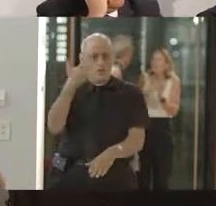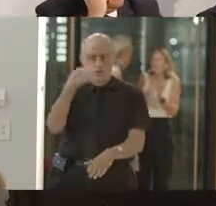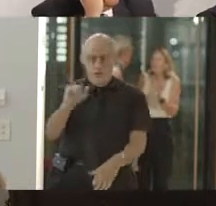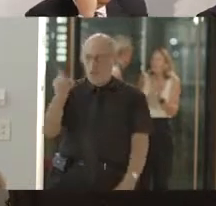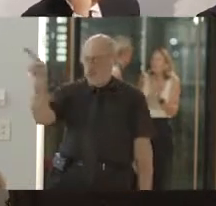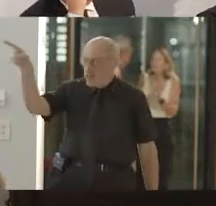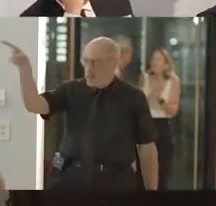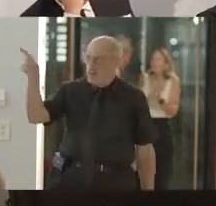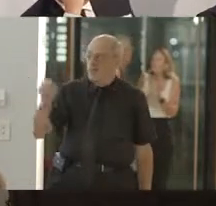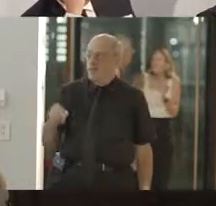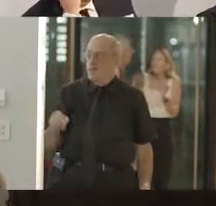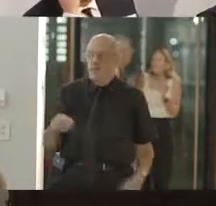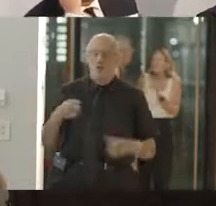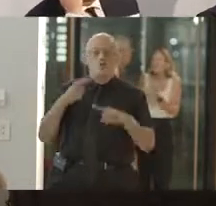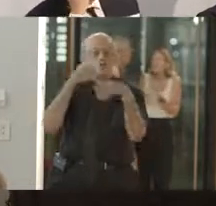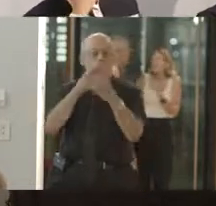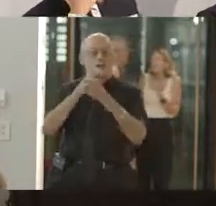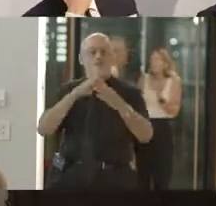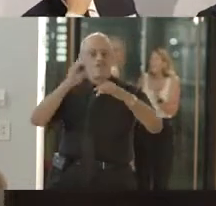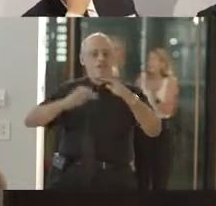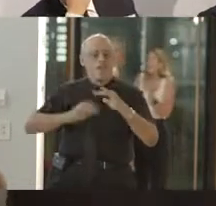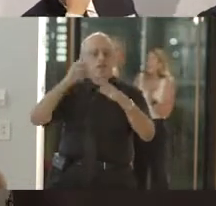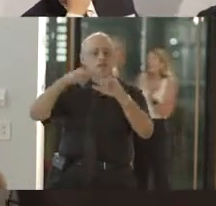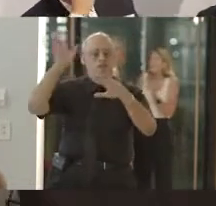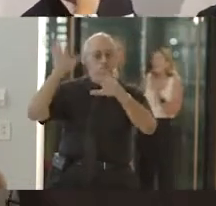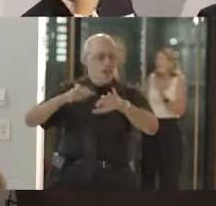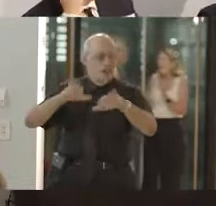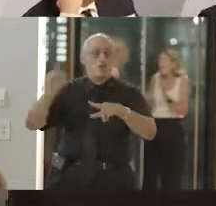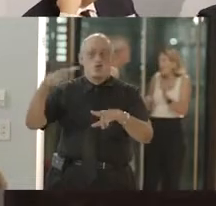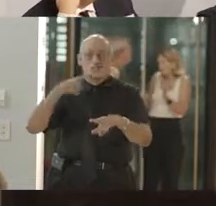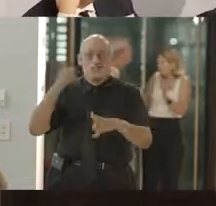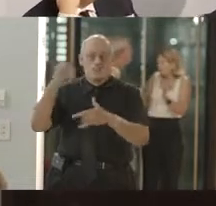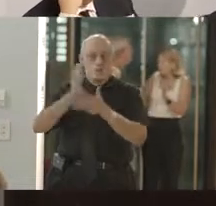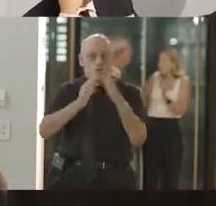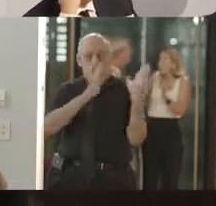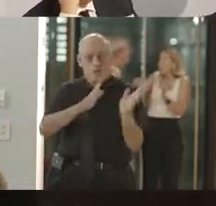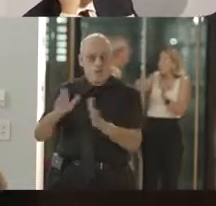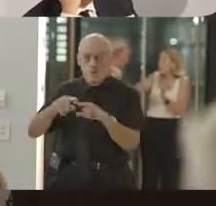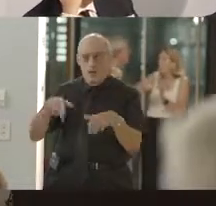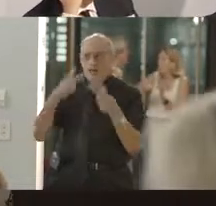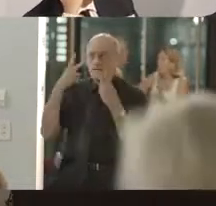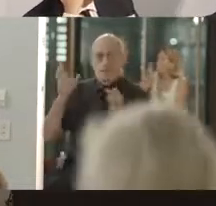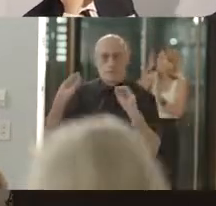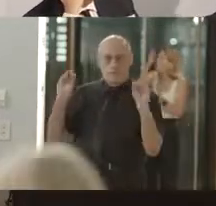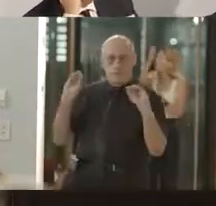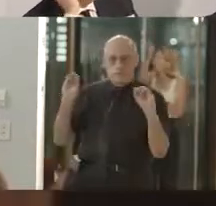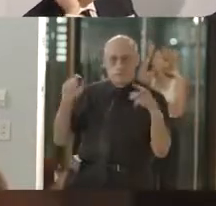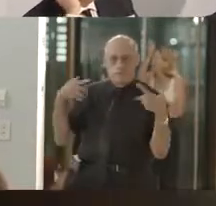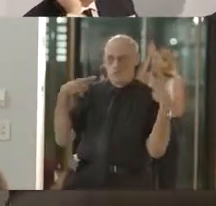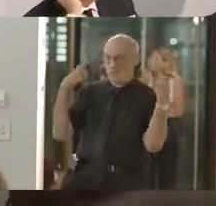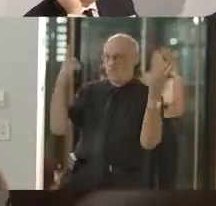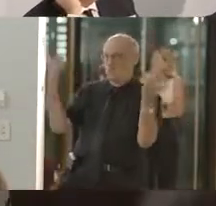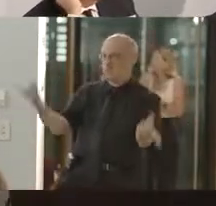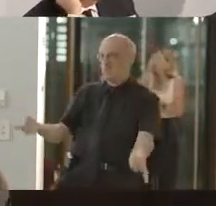3A to address flooding from rainfall? You mentioned that was part of the plans, but we haven't seen that mentioned in any of the